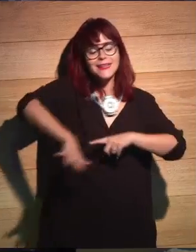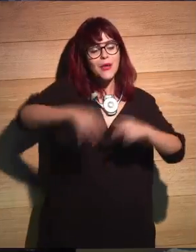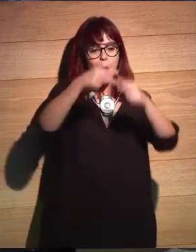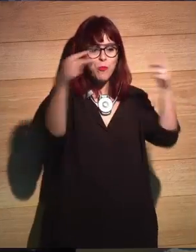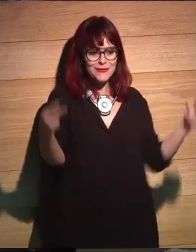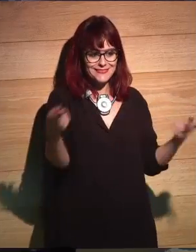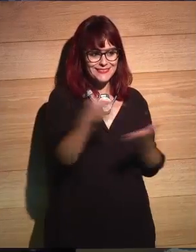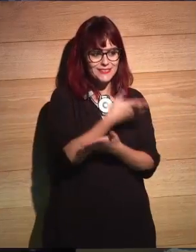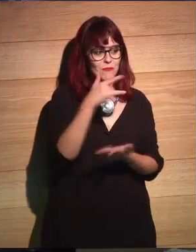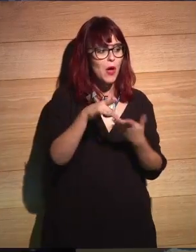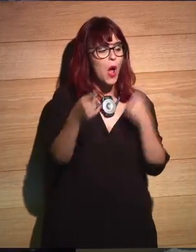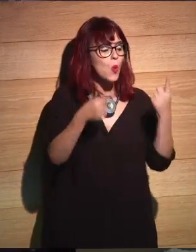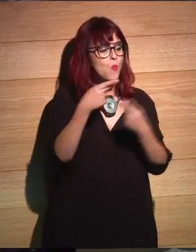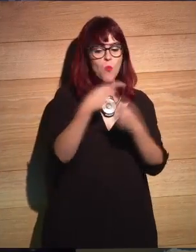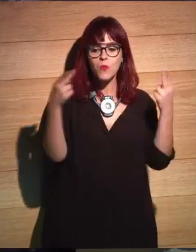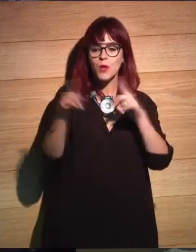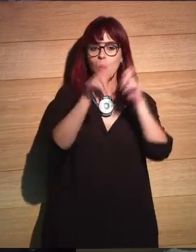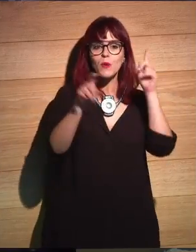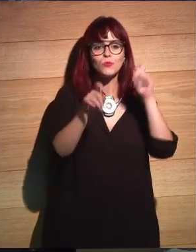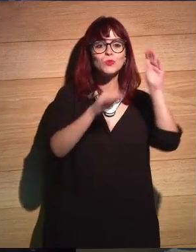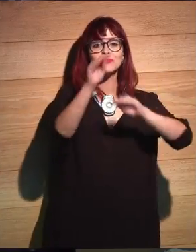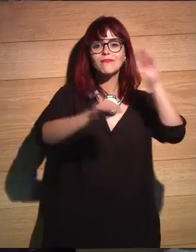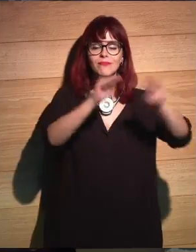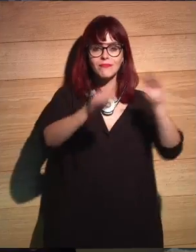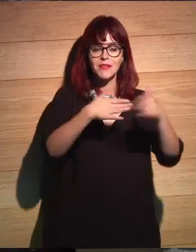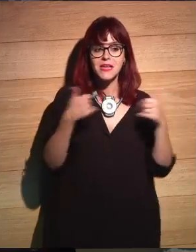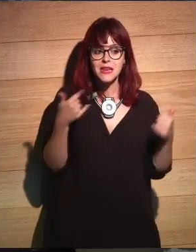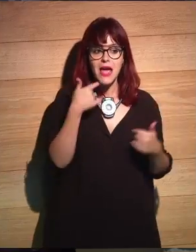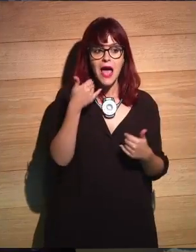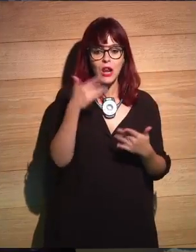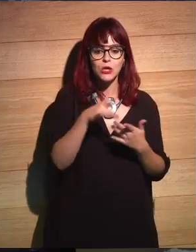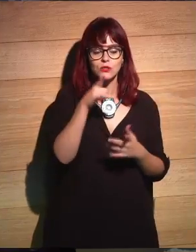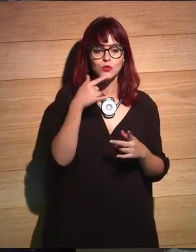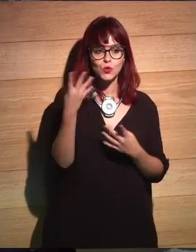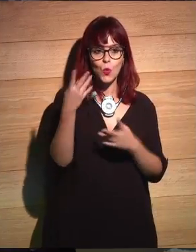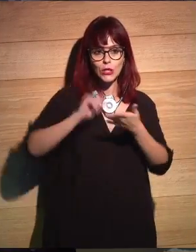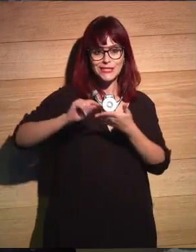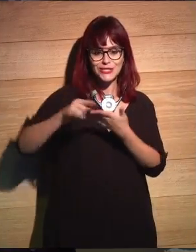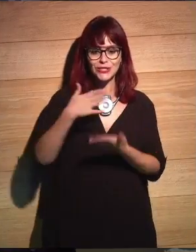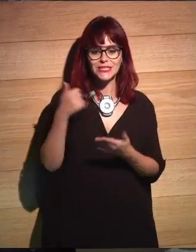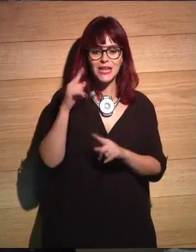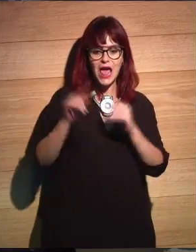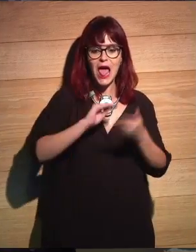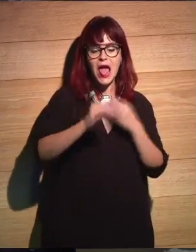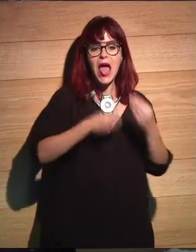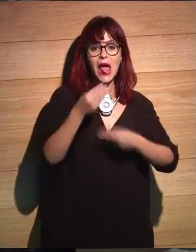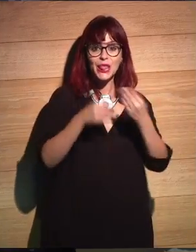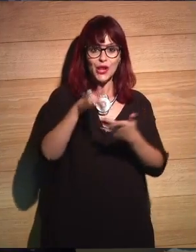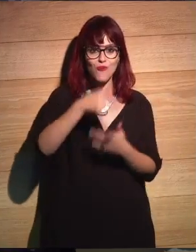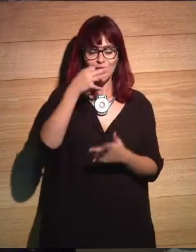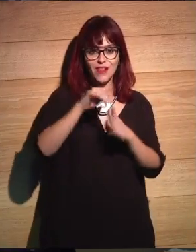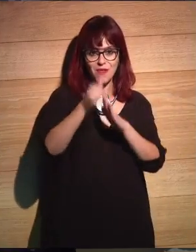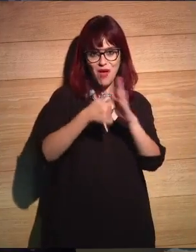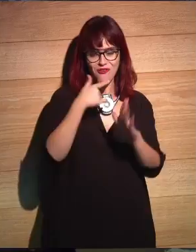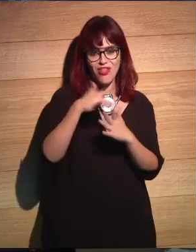is. Si alguien del público tiene... If someone from the audience has a question that they would like to